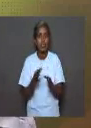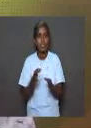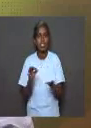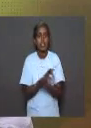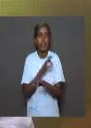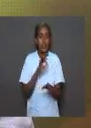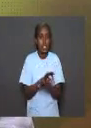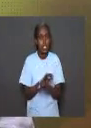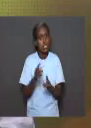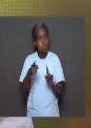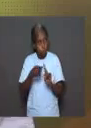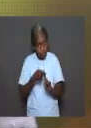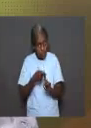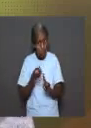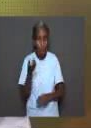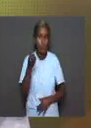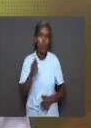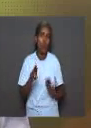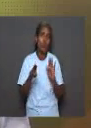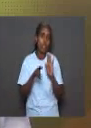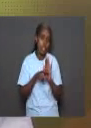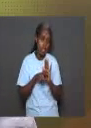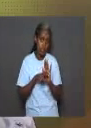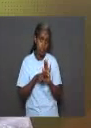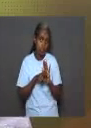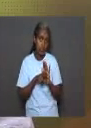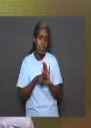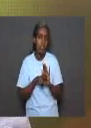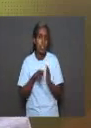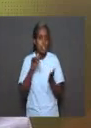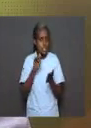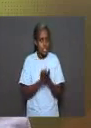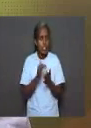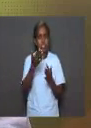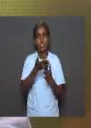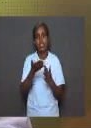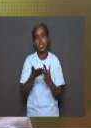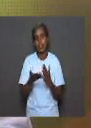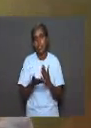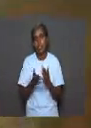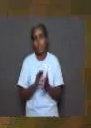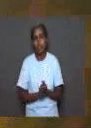is positive or negative at that interval.